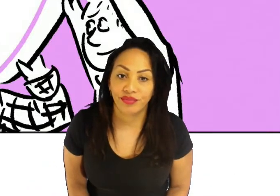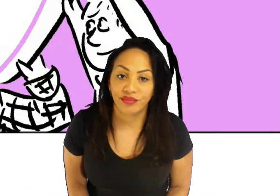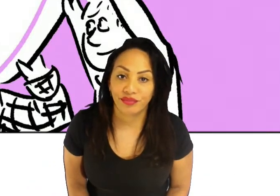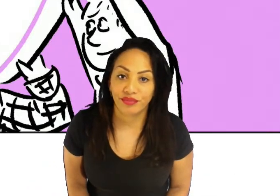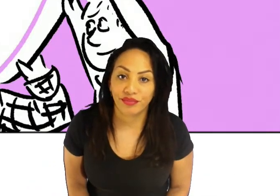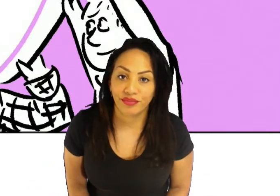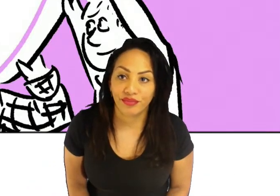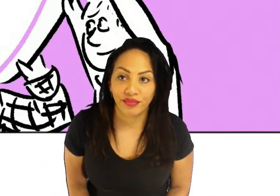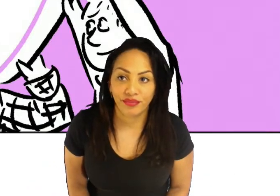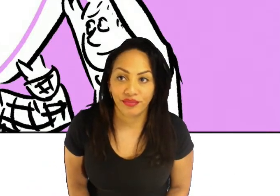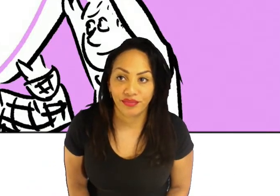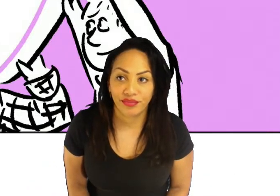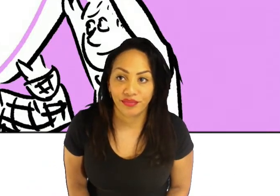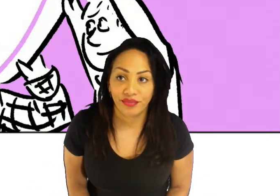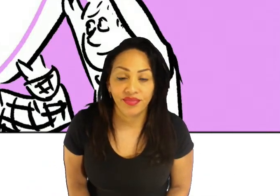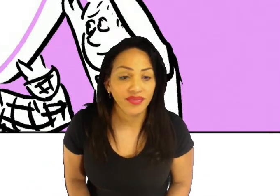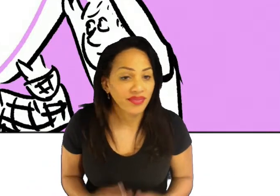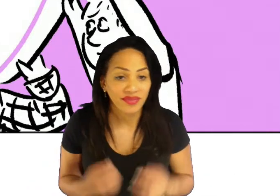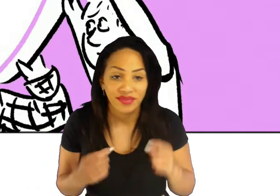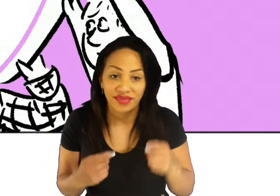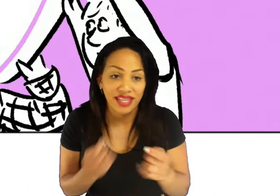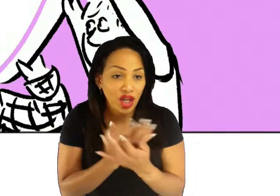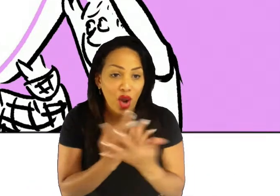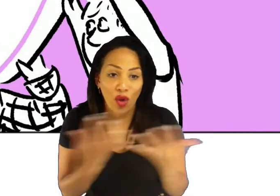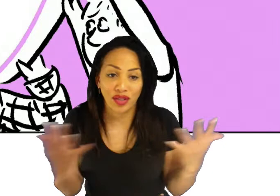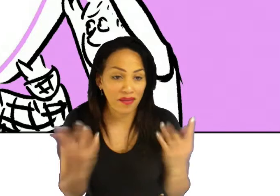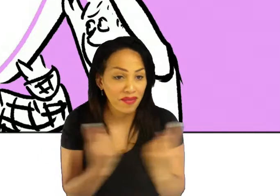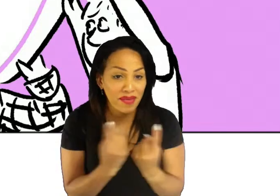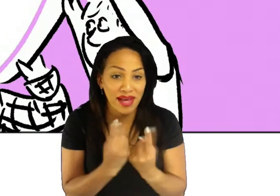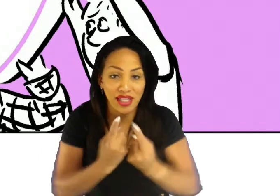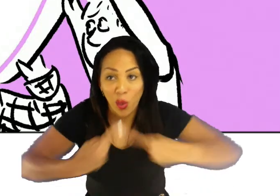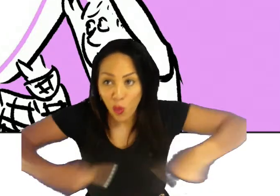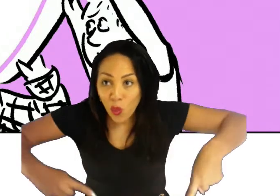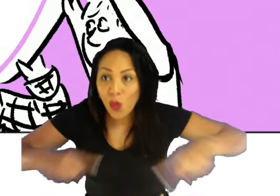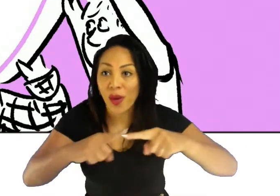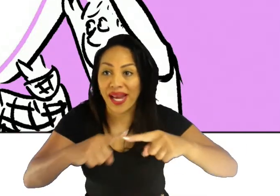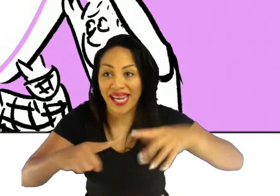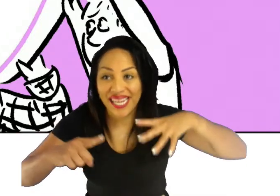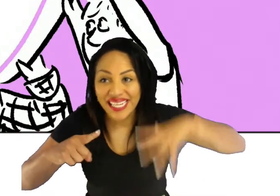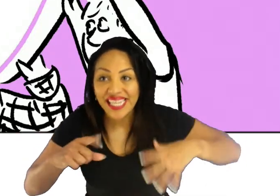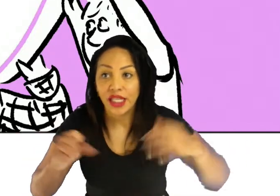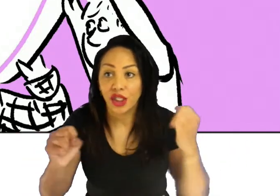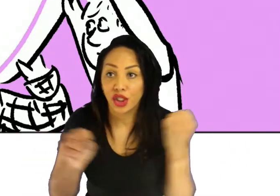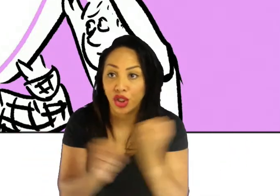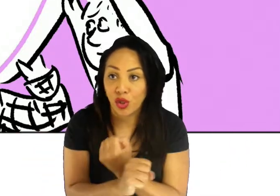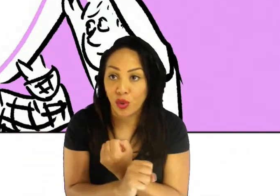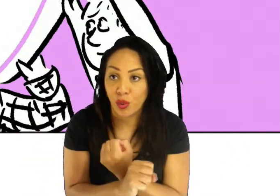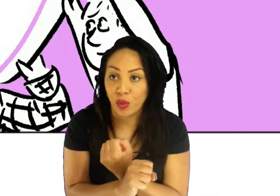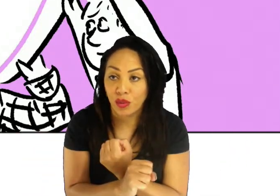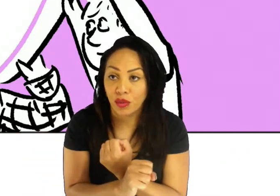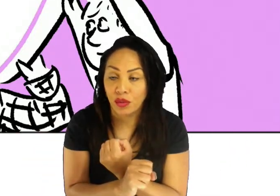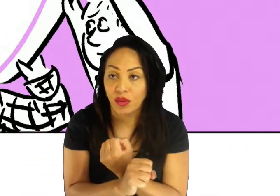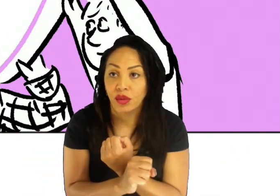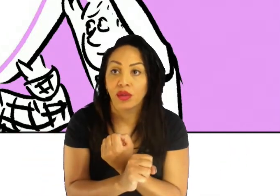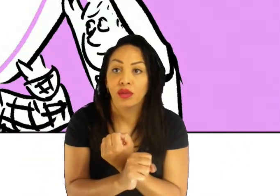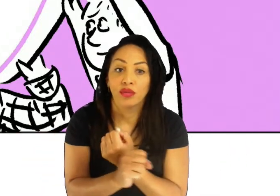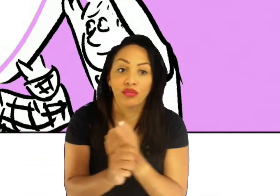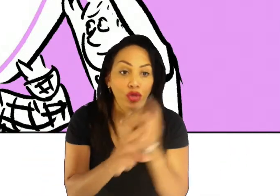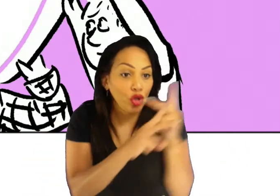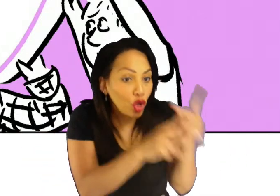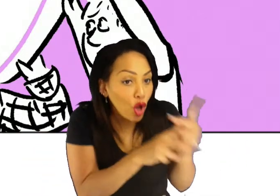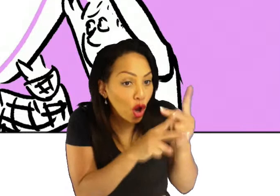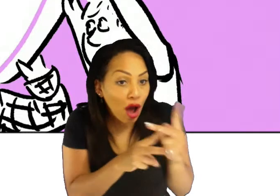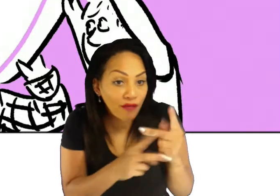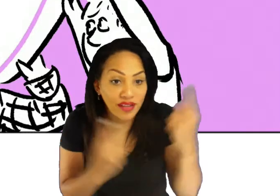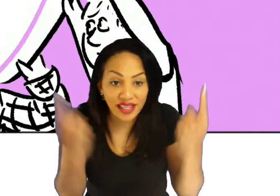things that we need to do to look after ourselves and each other. We do need to think about self-care, which I may